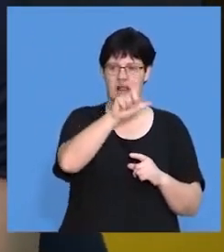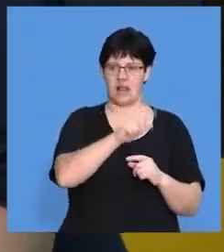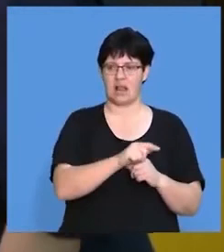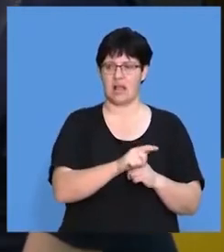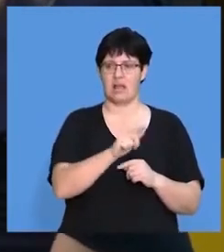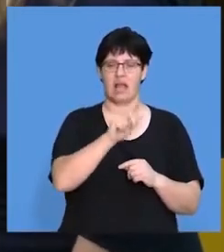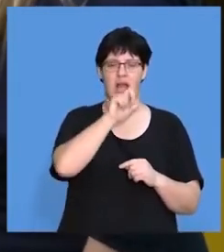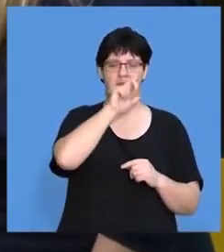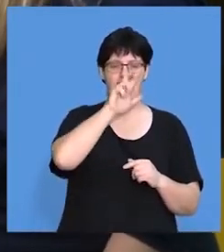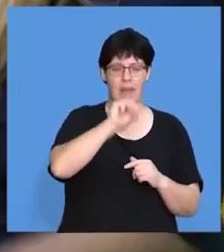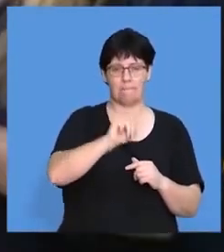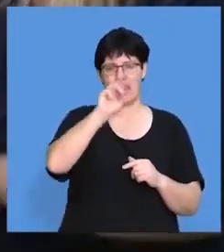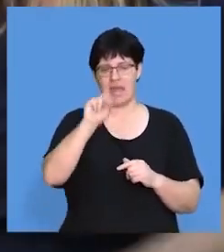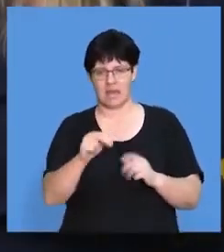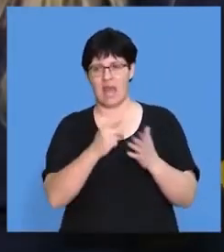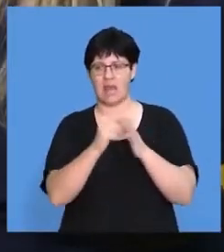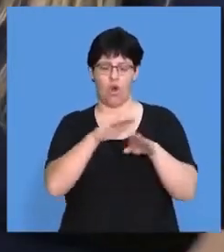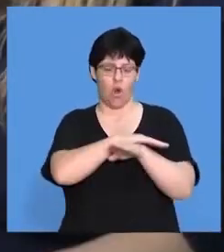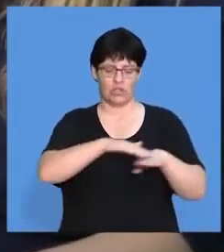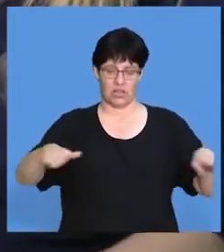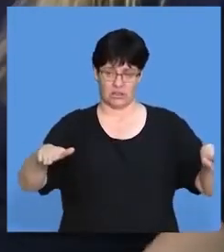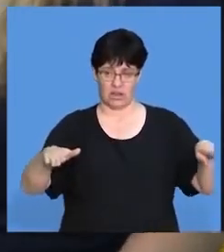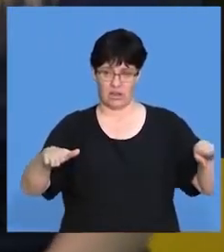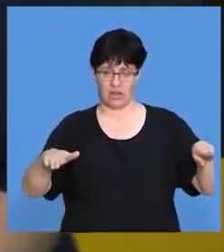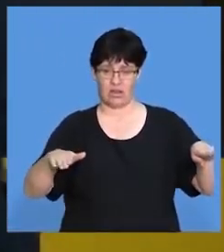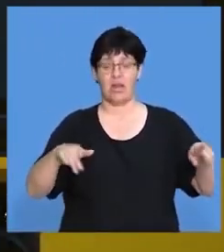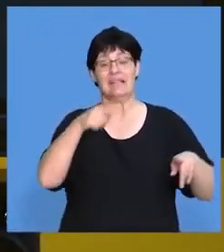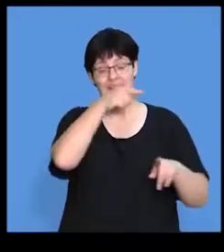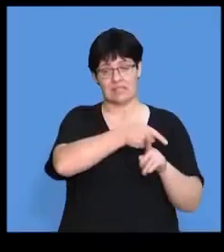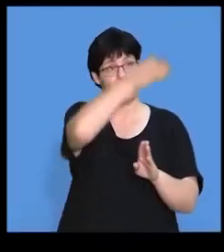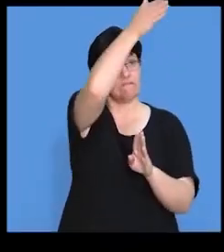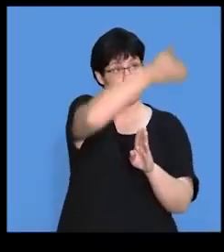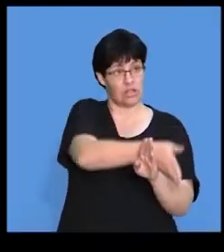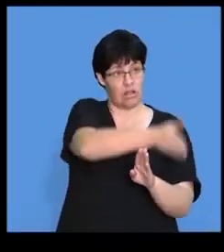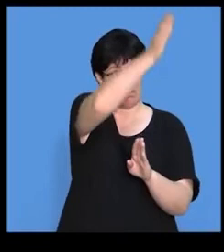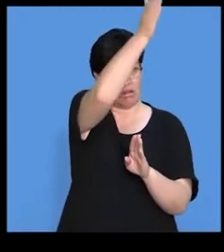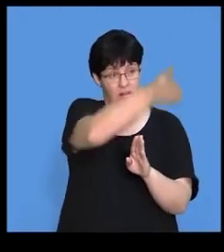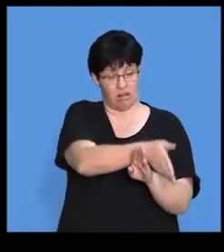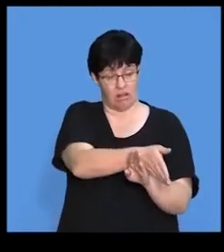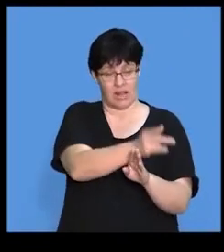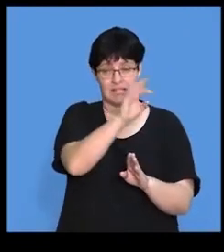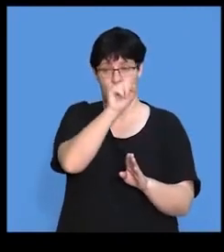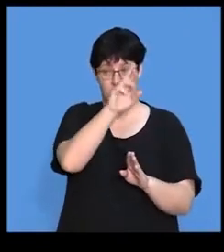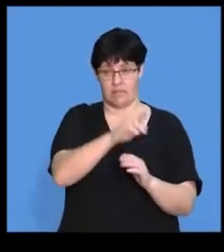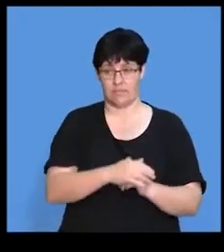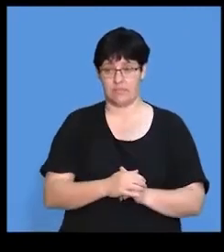L, N, M in your horizontal plane, and this is the vertical tower over